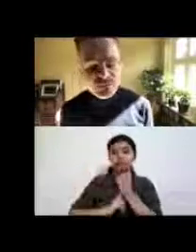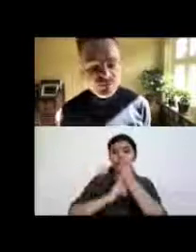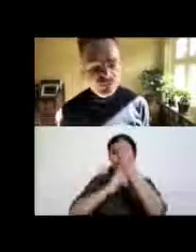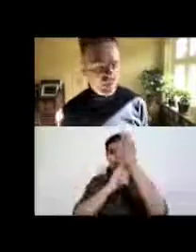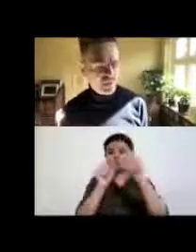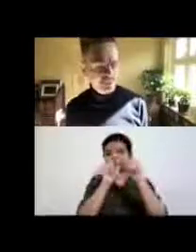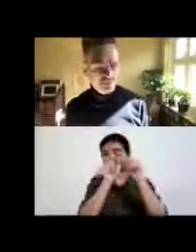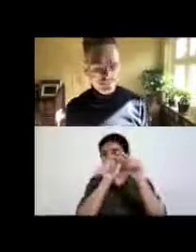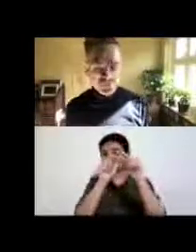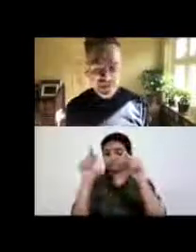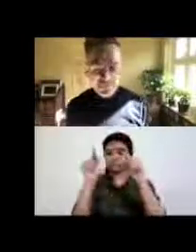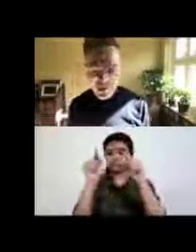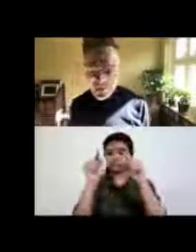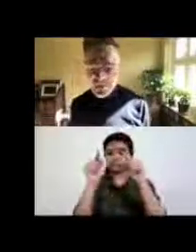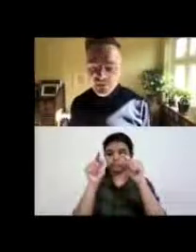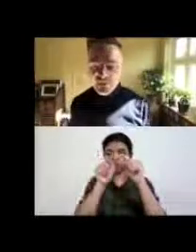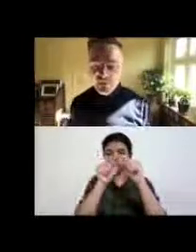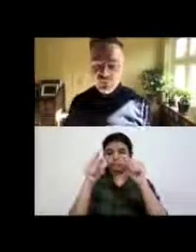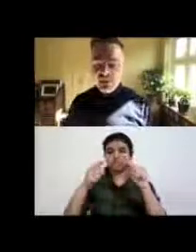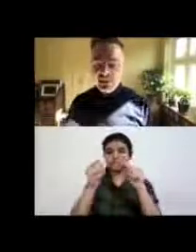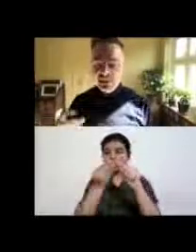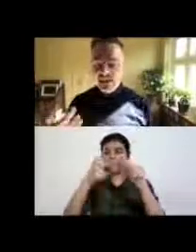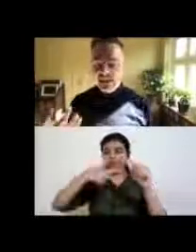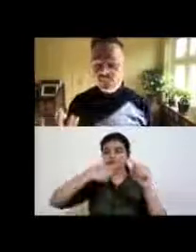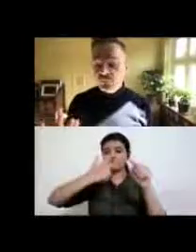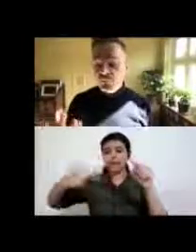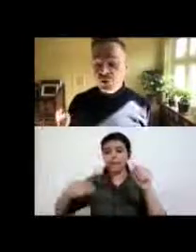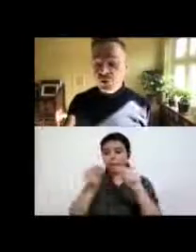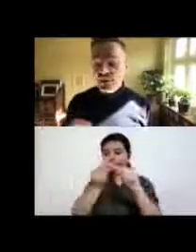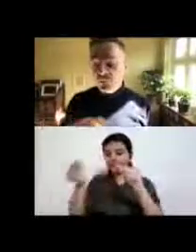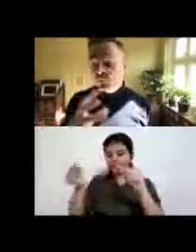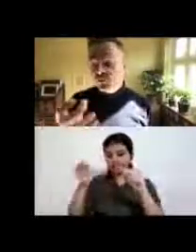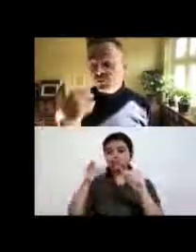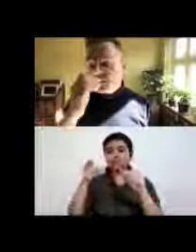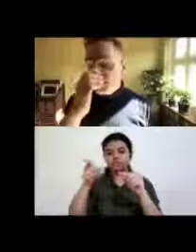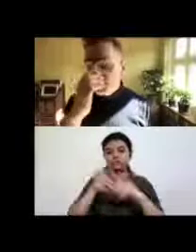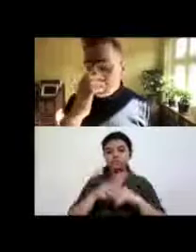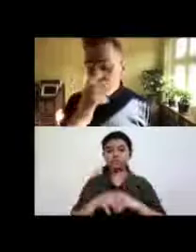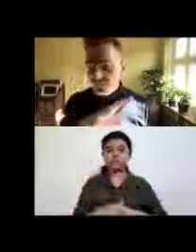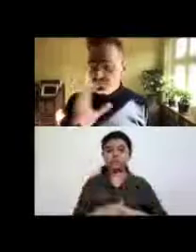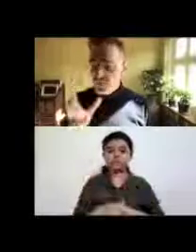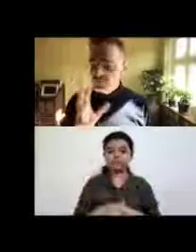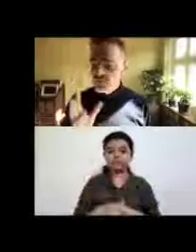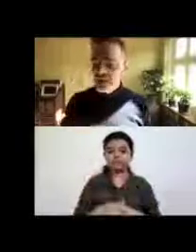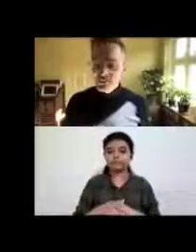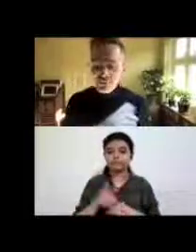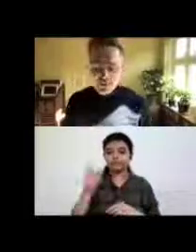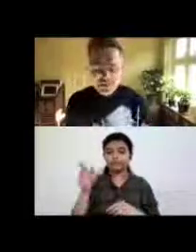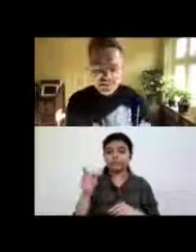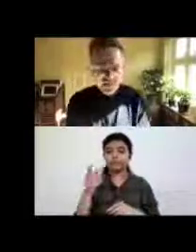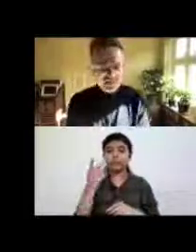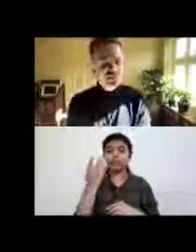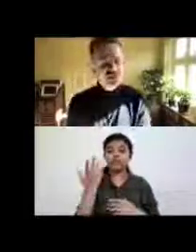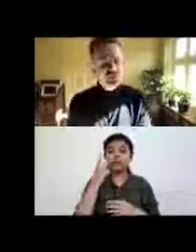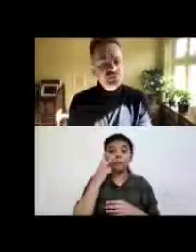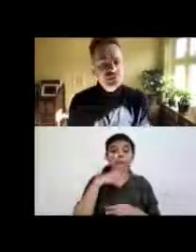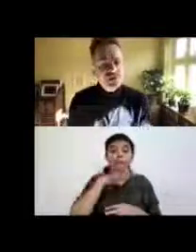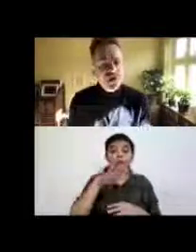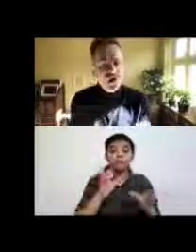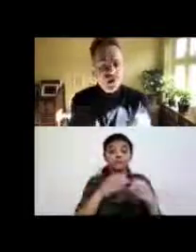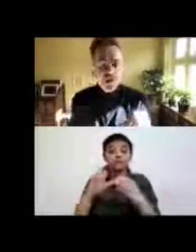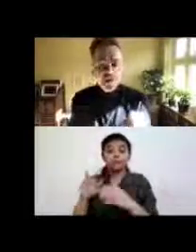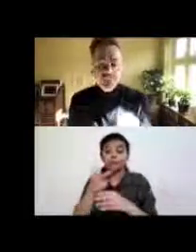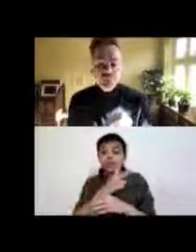borderline to Denmark, where like we were working with like different blind and partially sighted